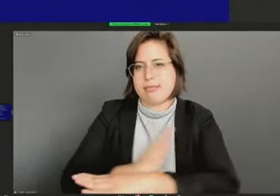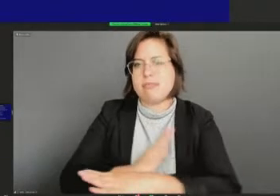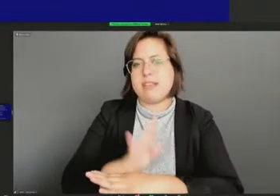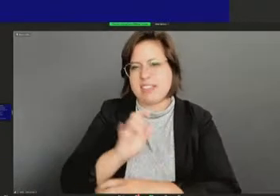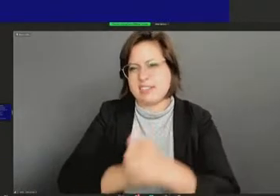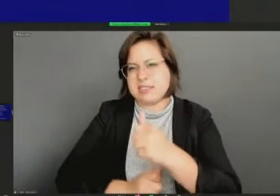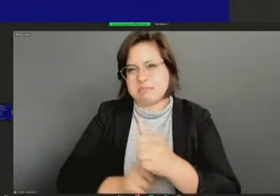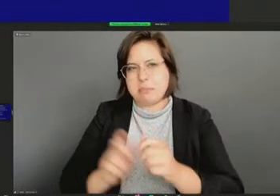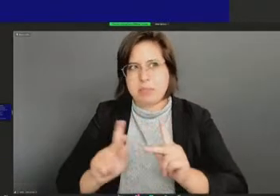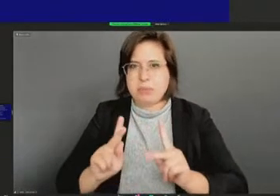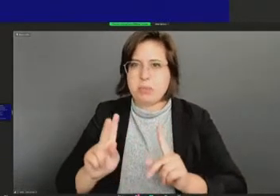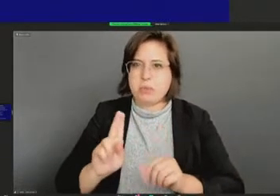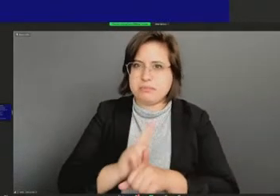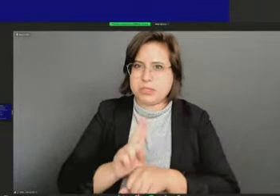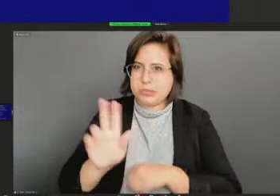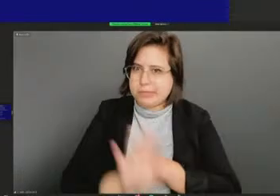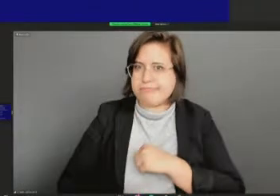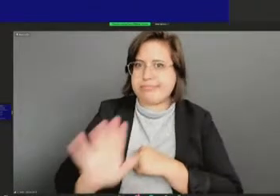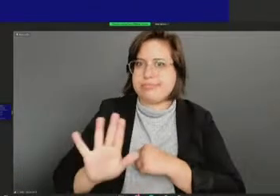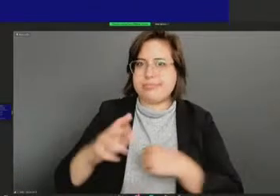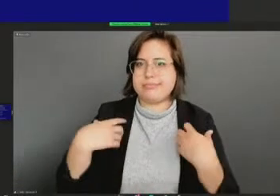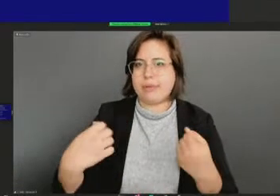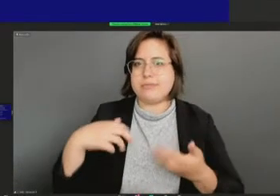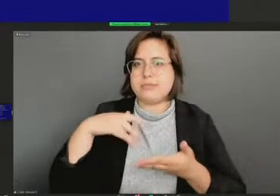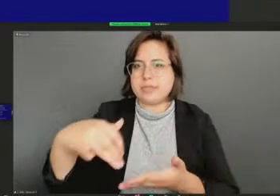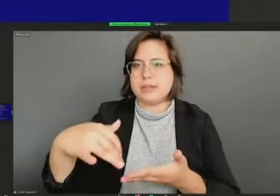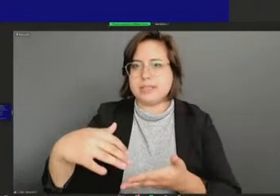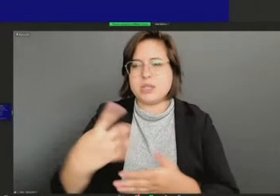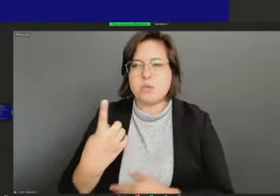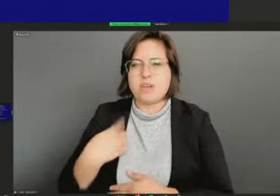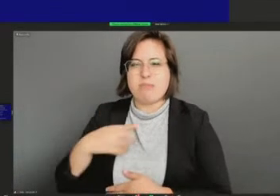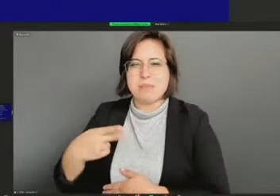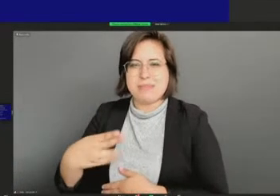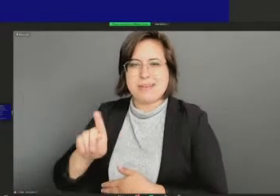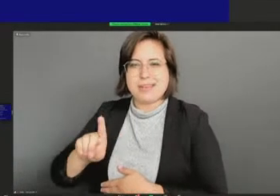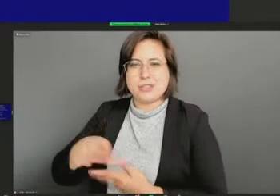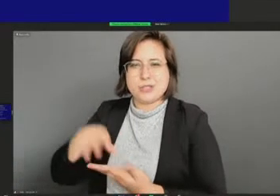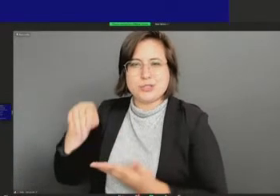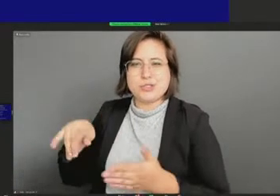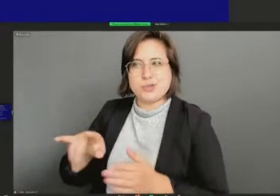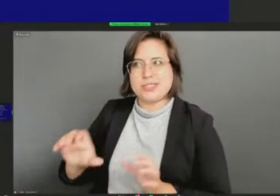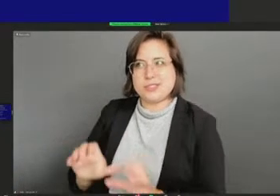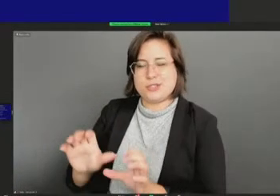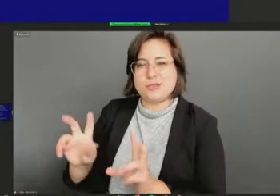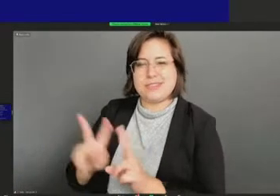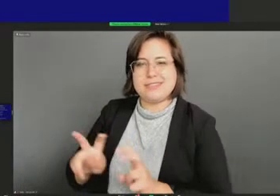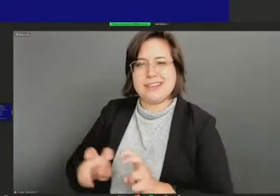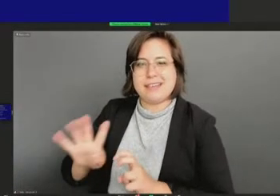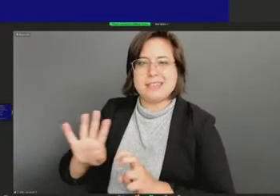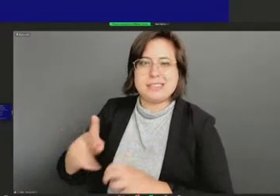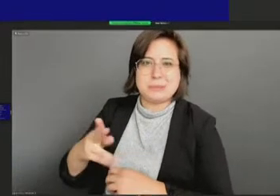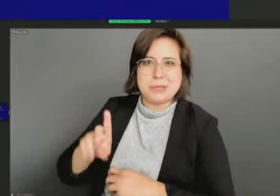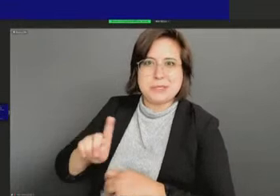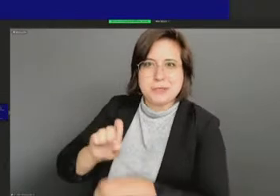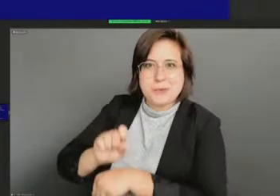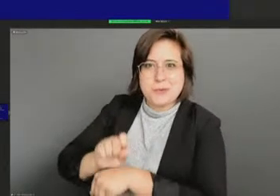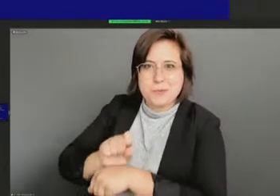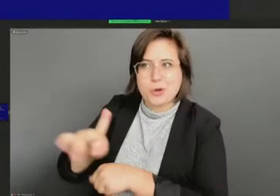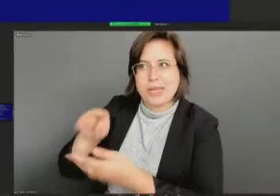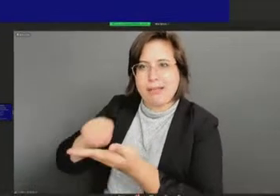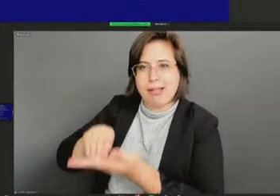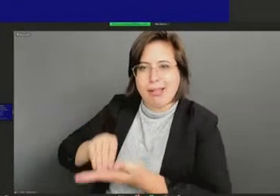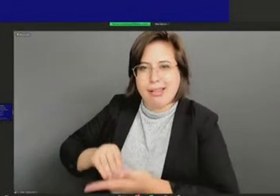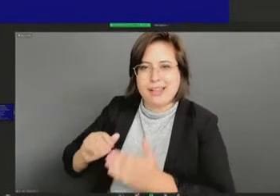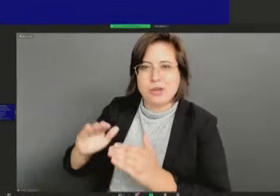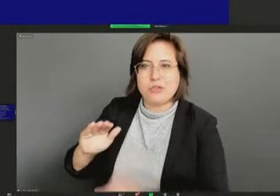measure of discrimination in health studies. One of my doctoral students doing a meta-analysis as part of a dissertation work documented there are over